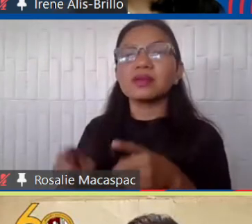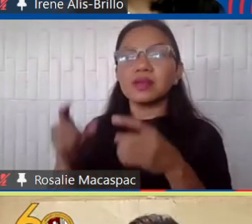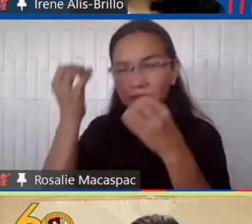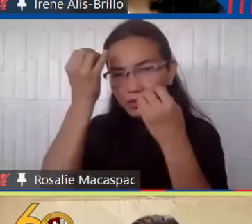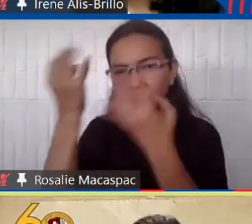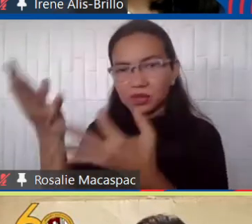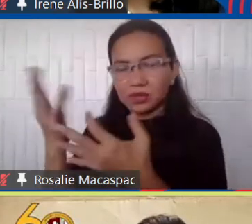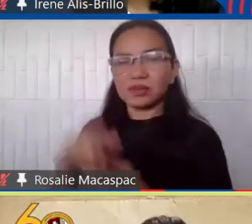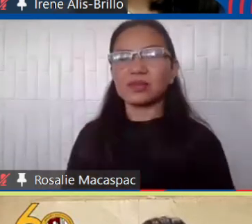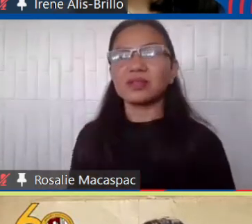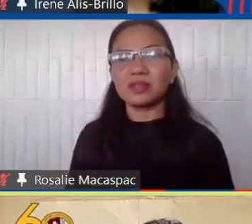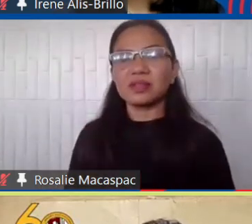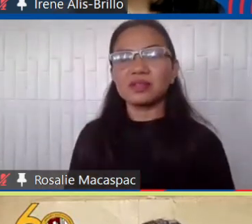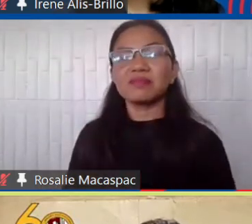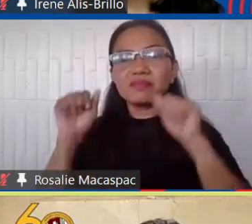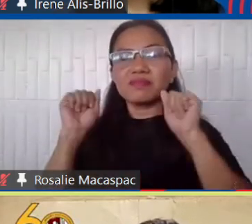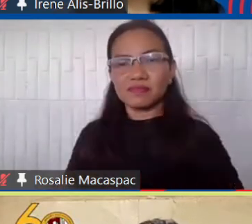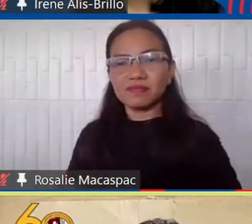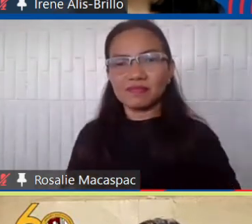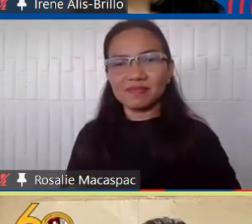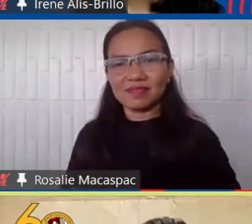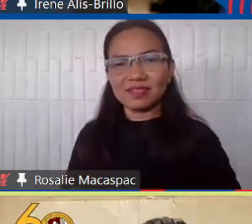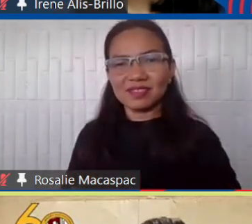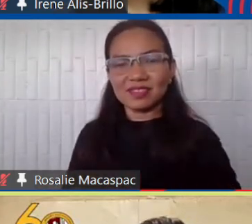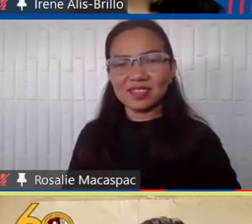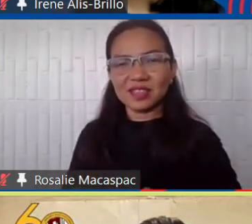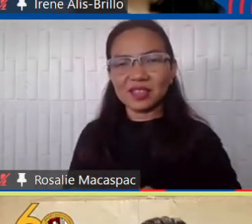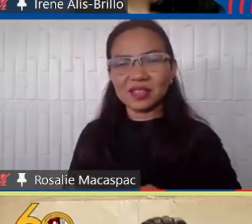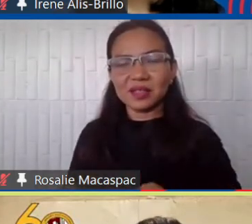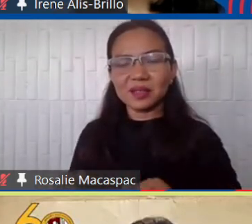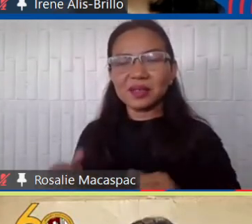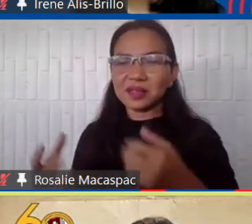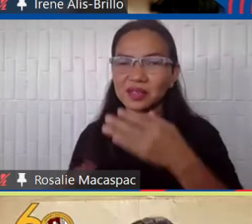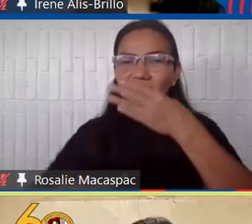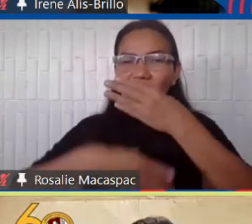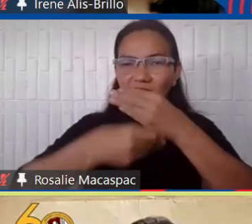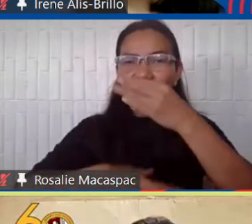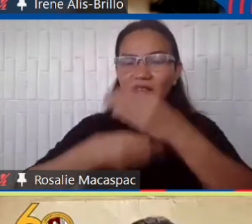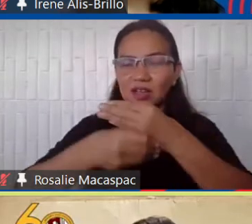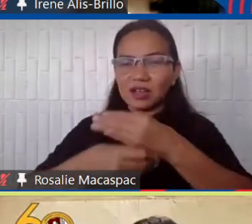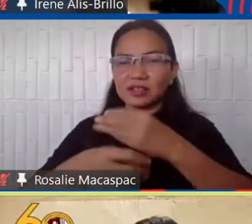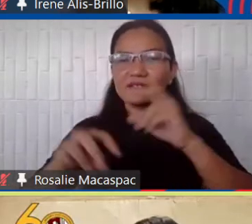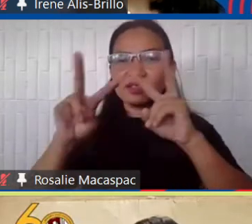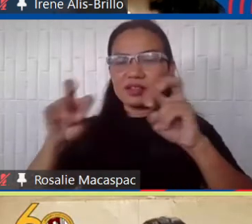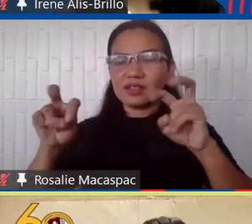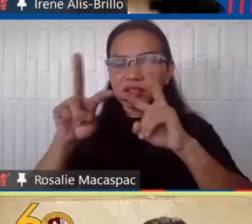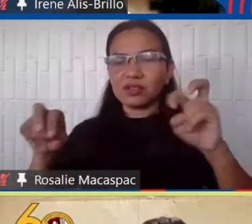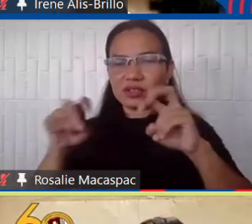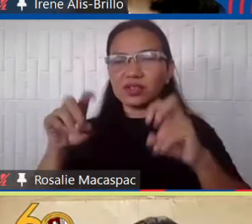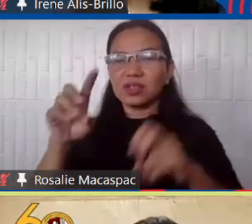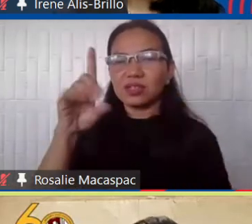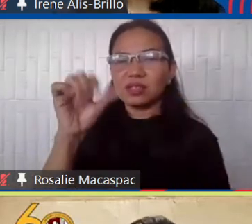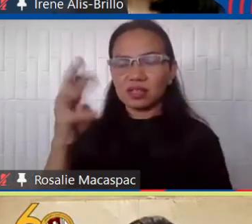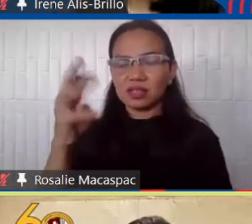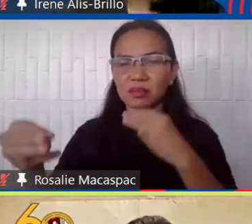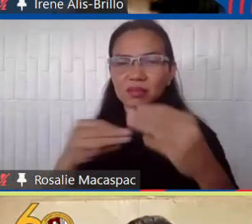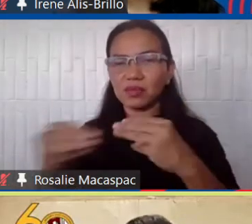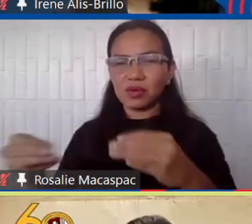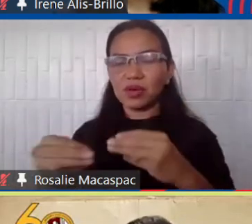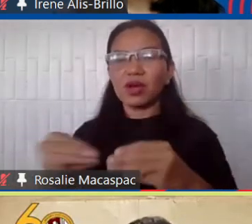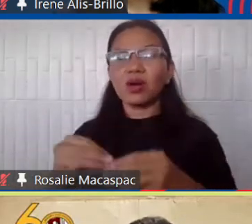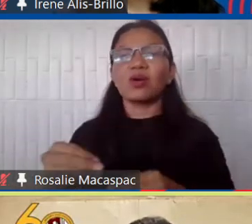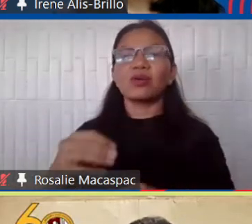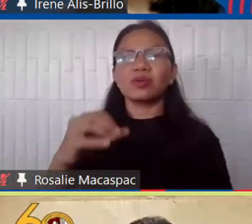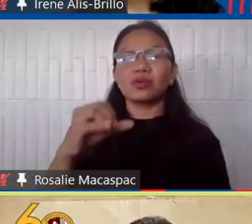diba? So we can insert portion of research data management under information sources and